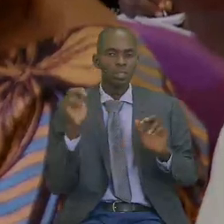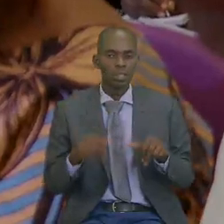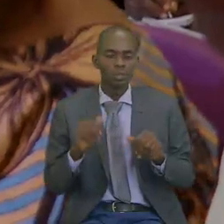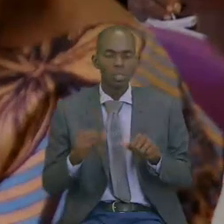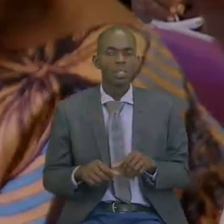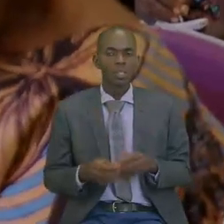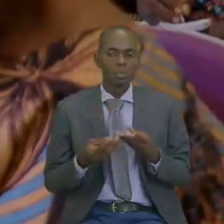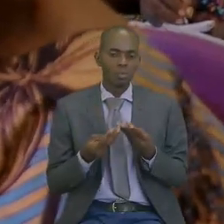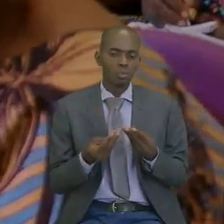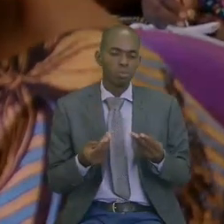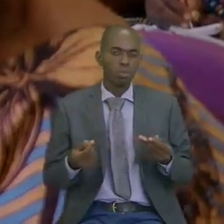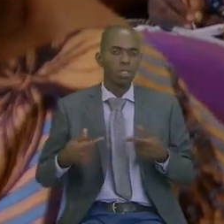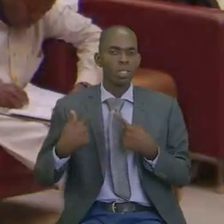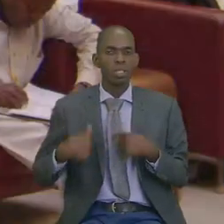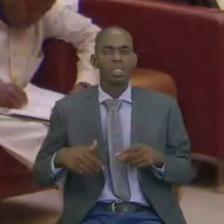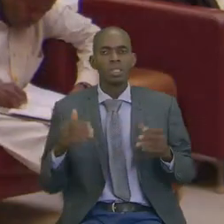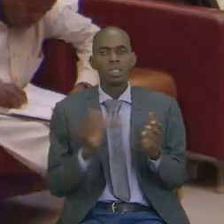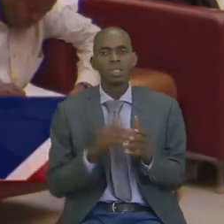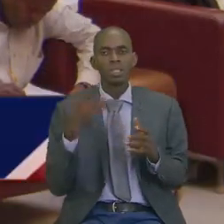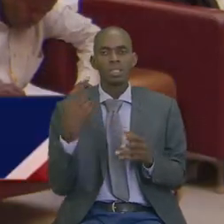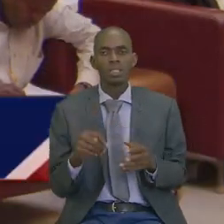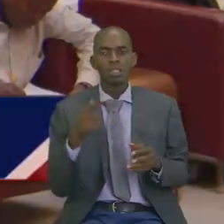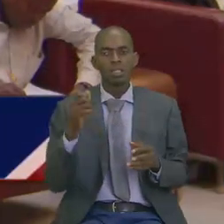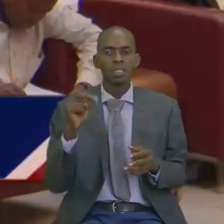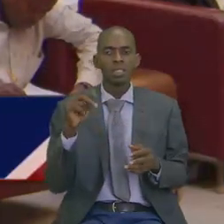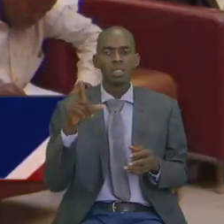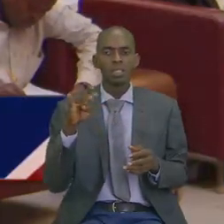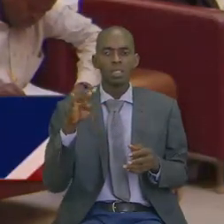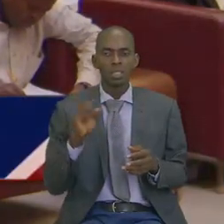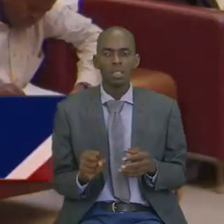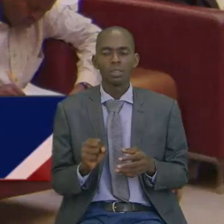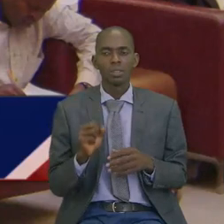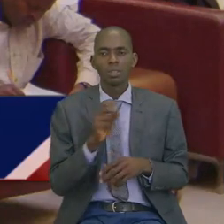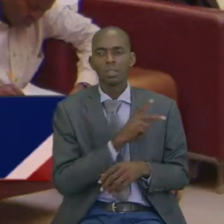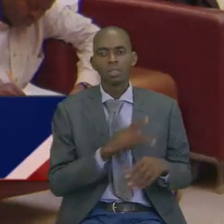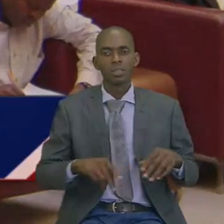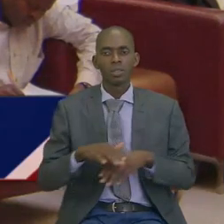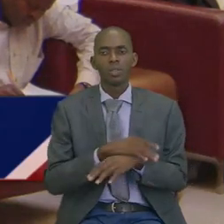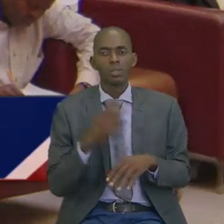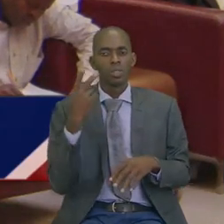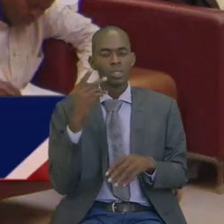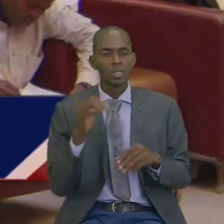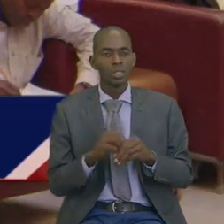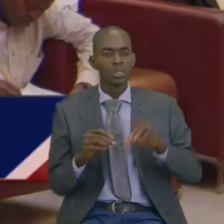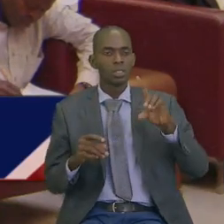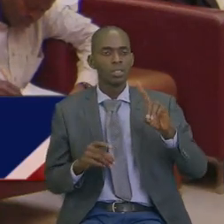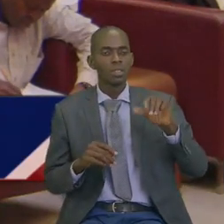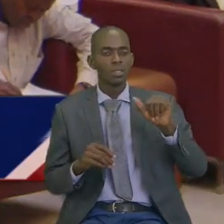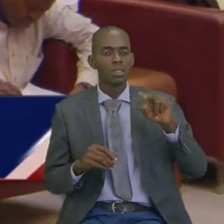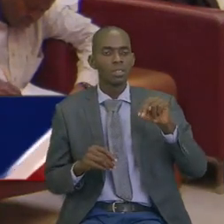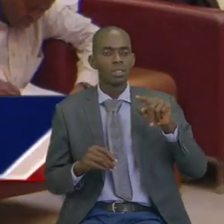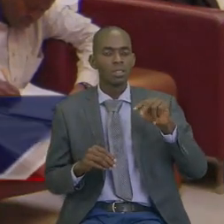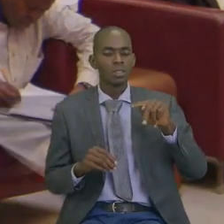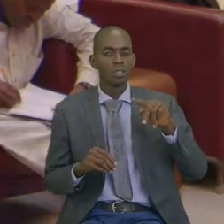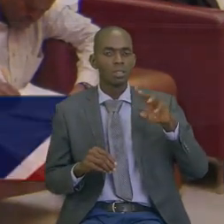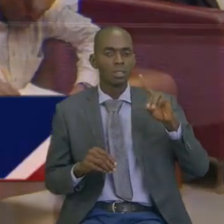hands against the Gentile kingdoms. We're looking at Daniel chapter 2, reading from verse 34.